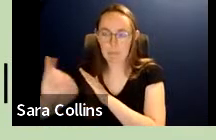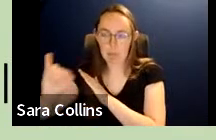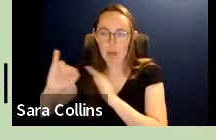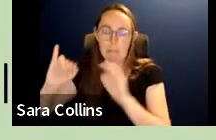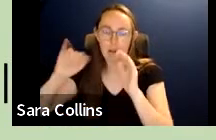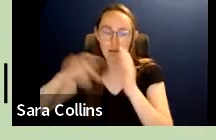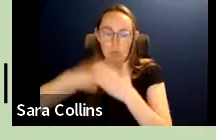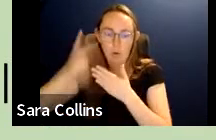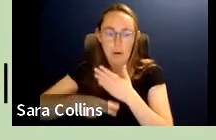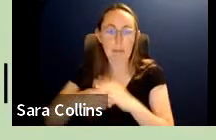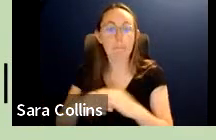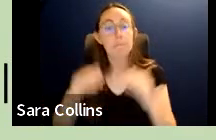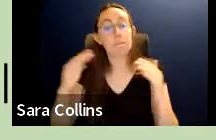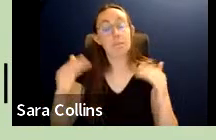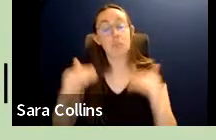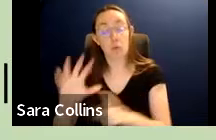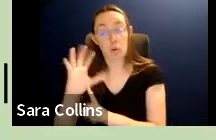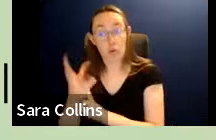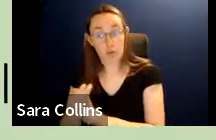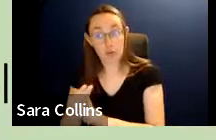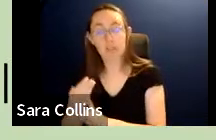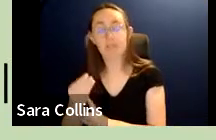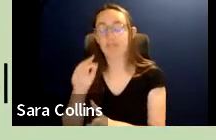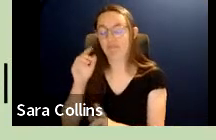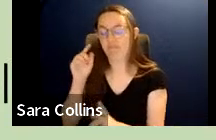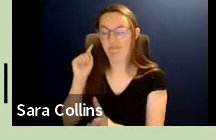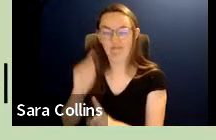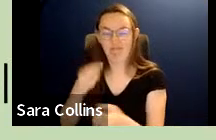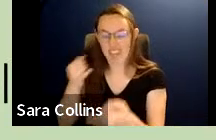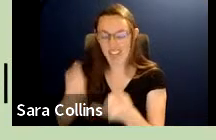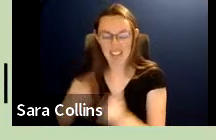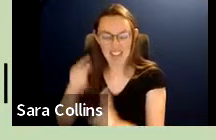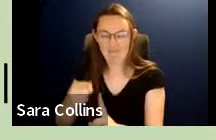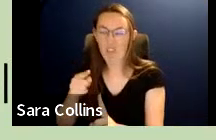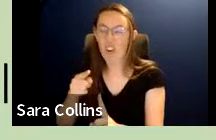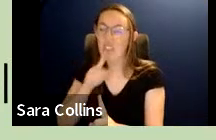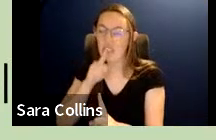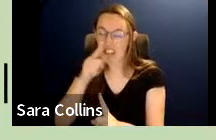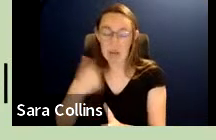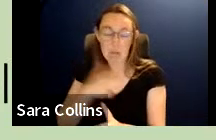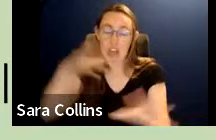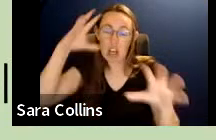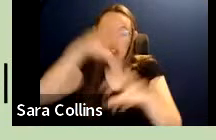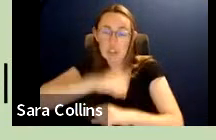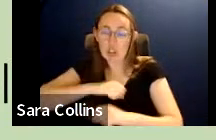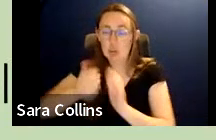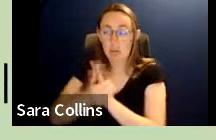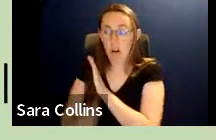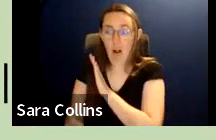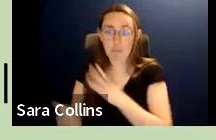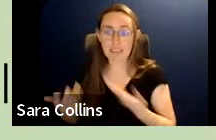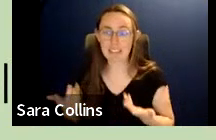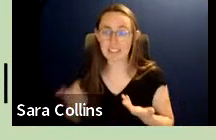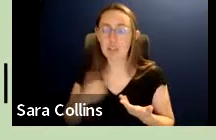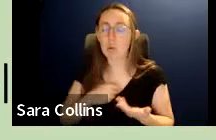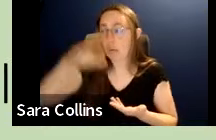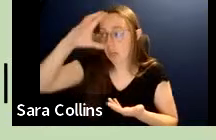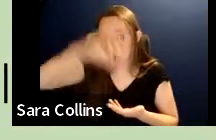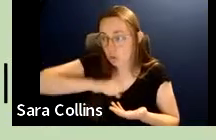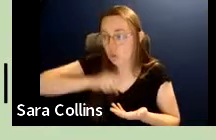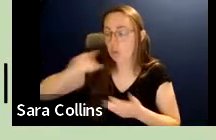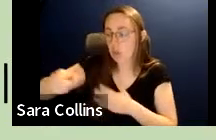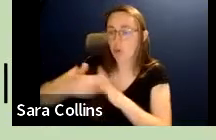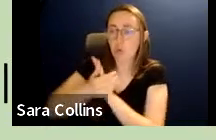assume competence, right? We're working with a great diversity of people, and we want to assume that